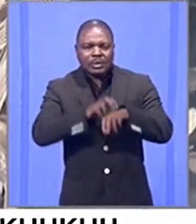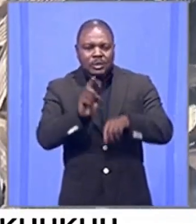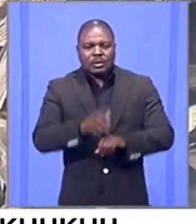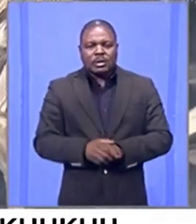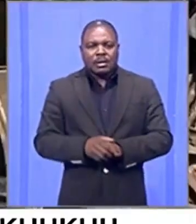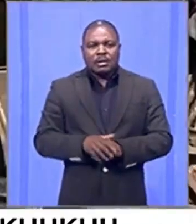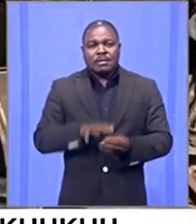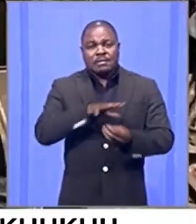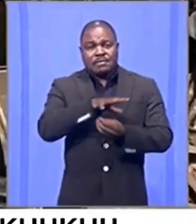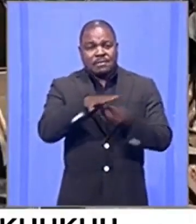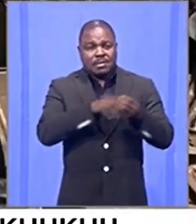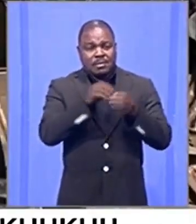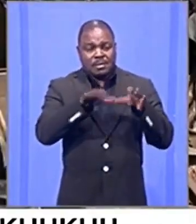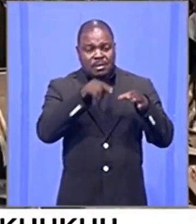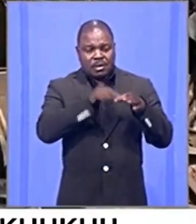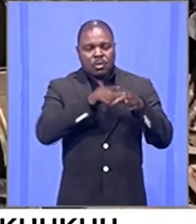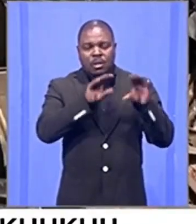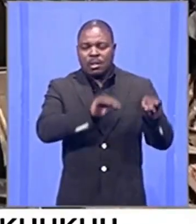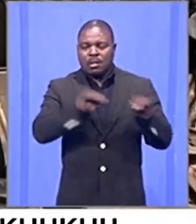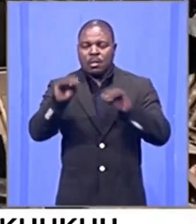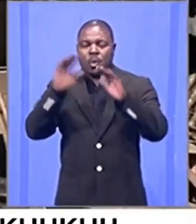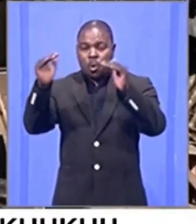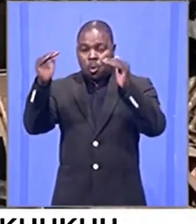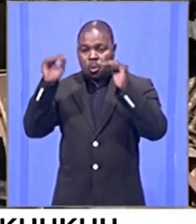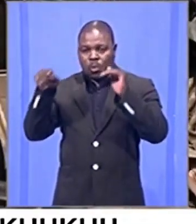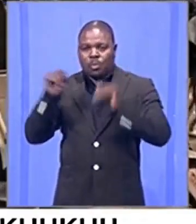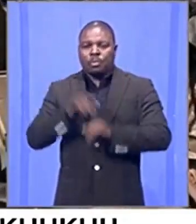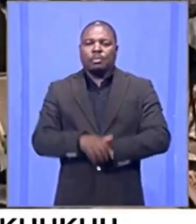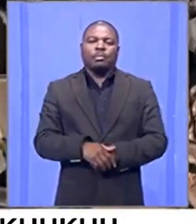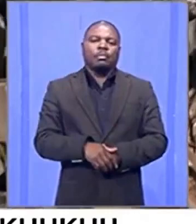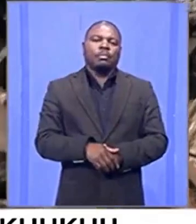a angweng ke mollo ona a tla iswa holong ya motse.